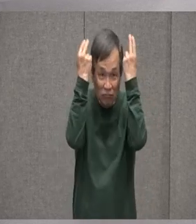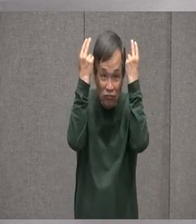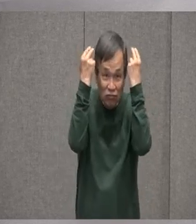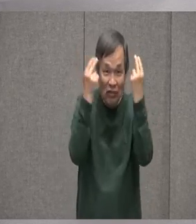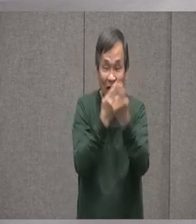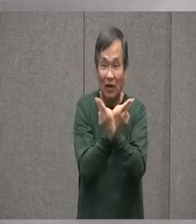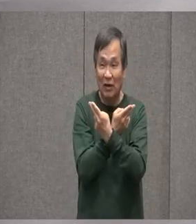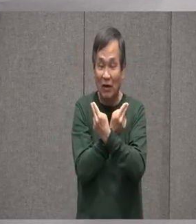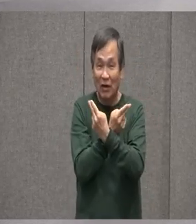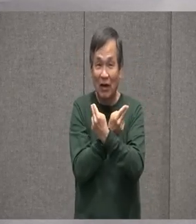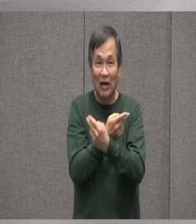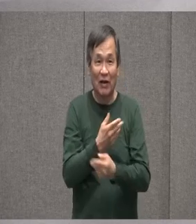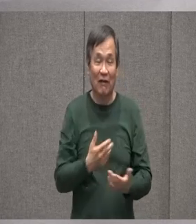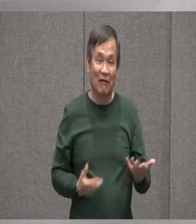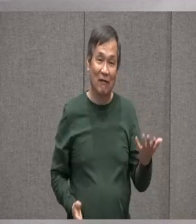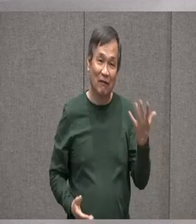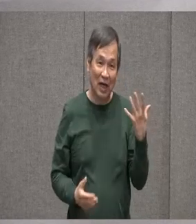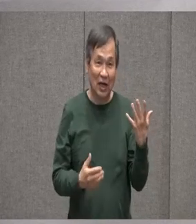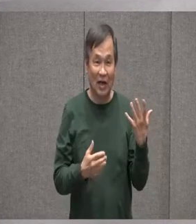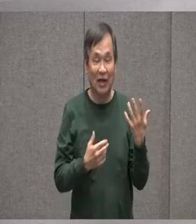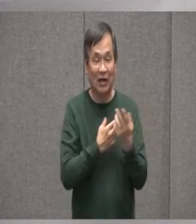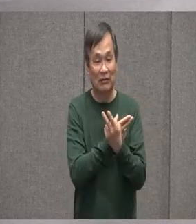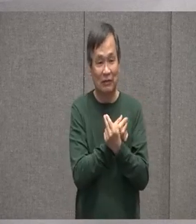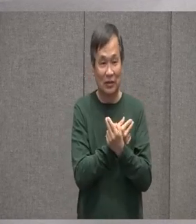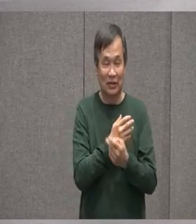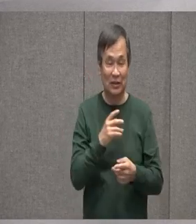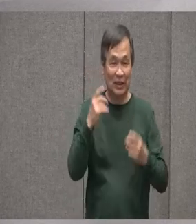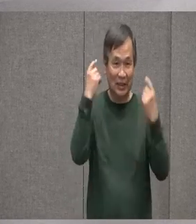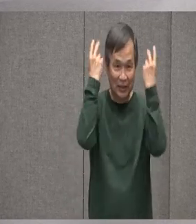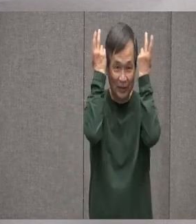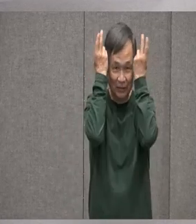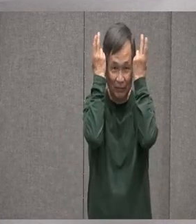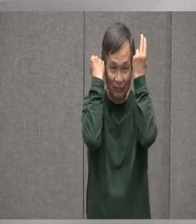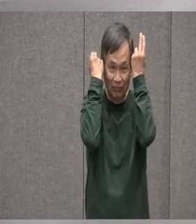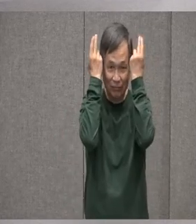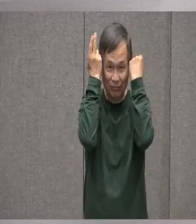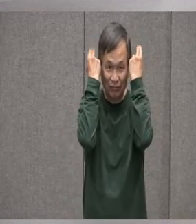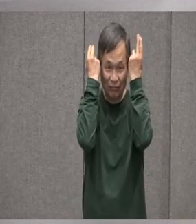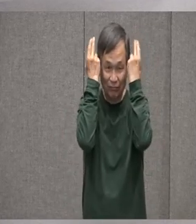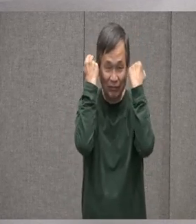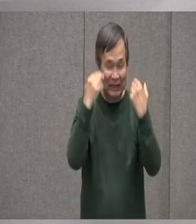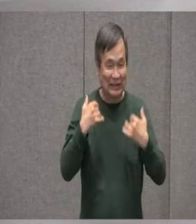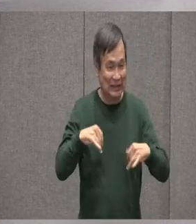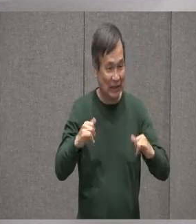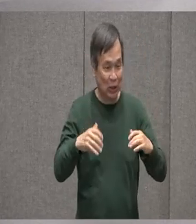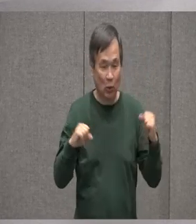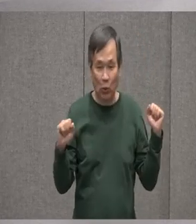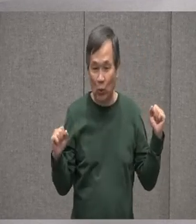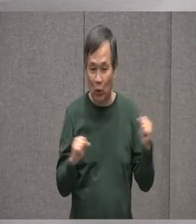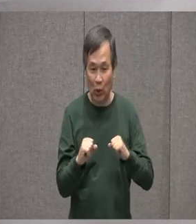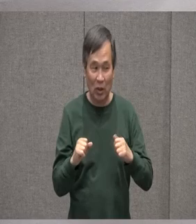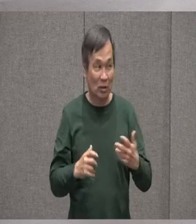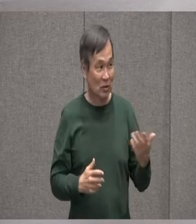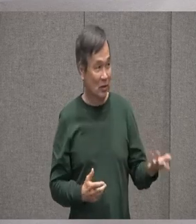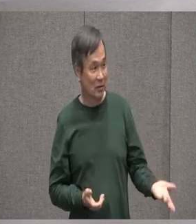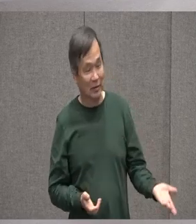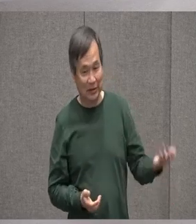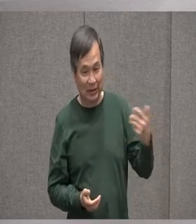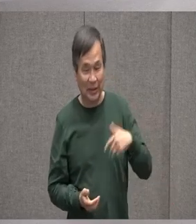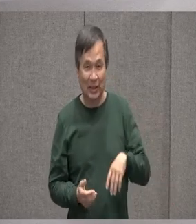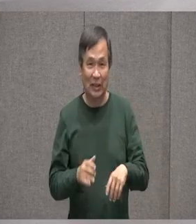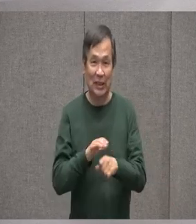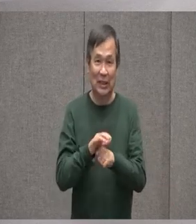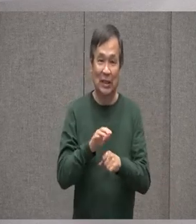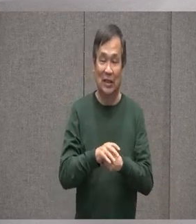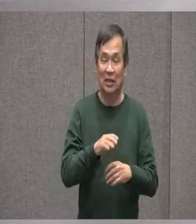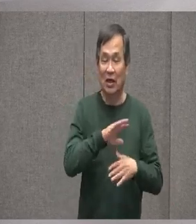The pert Arctic hares all wiggled their ears, still numb from the chill of the day. pleased to be there, with time yet to spare,